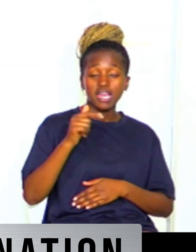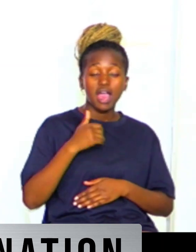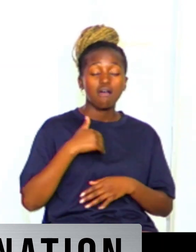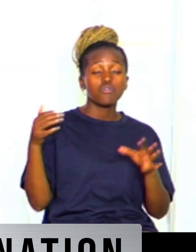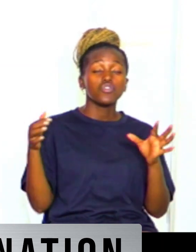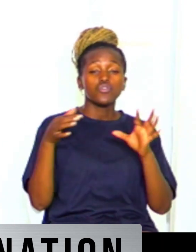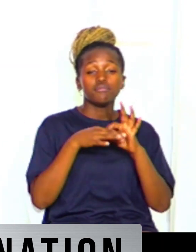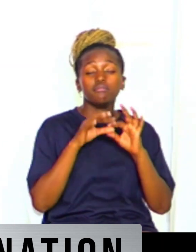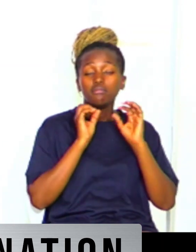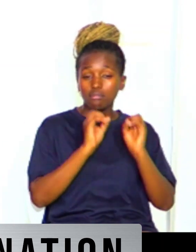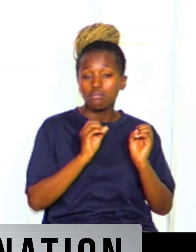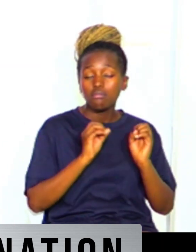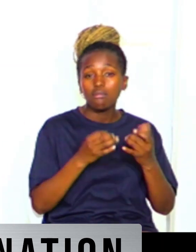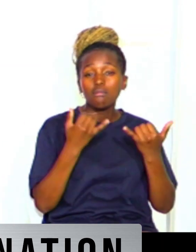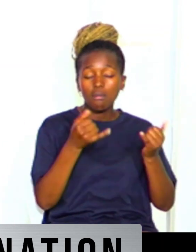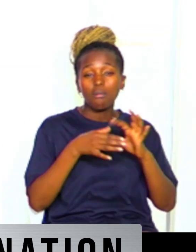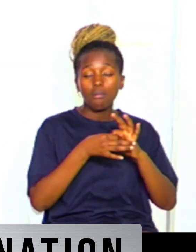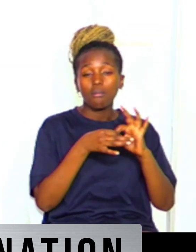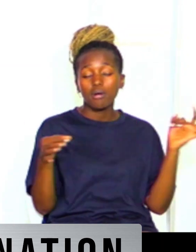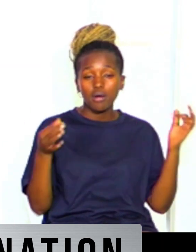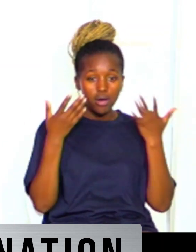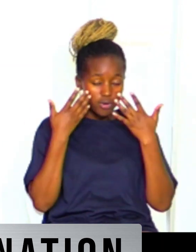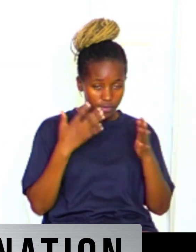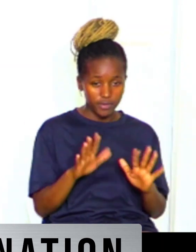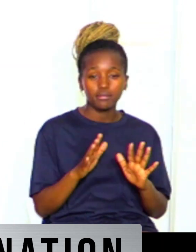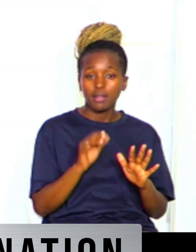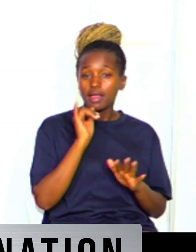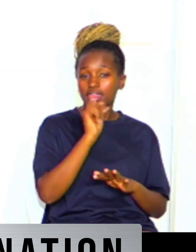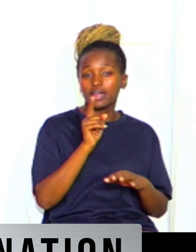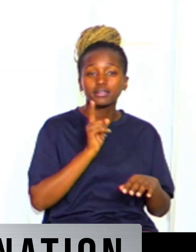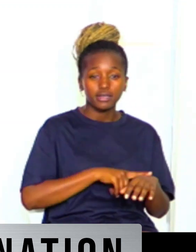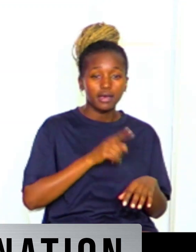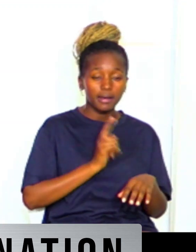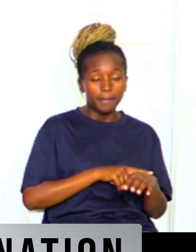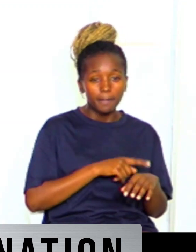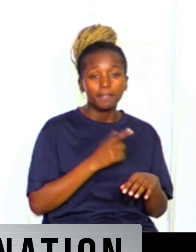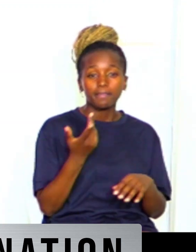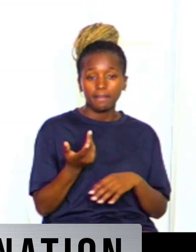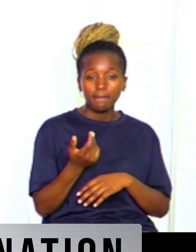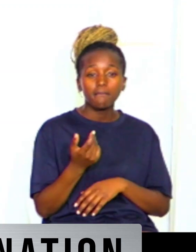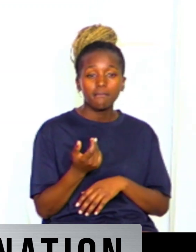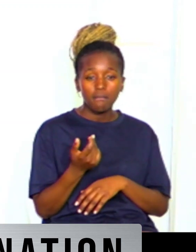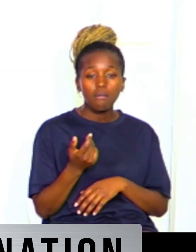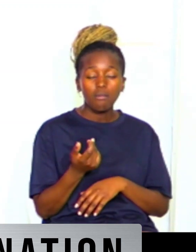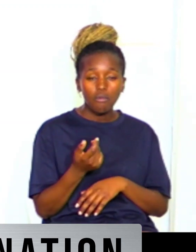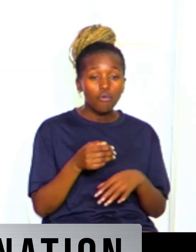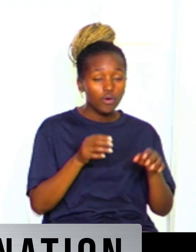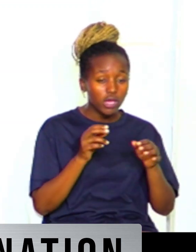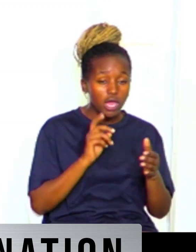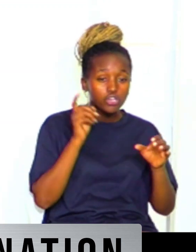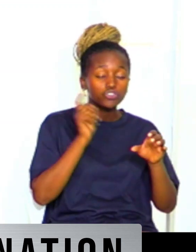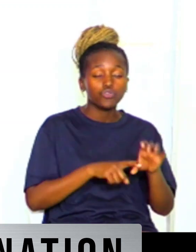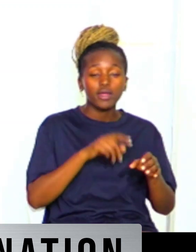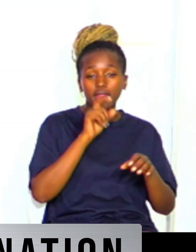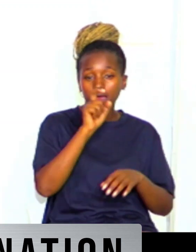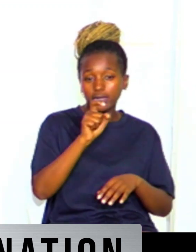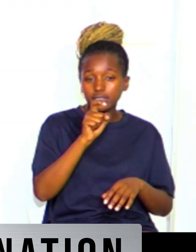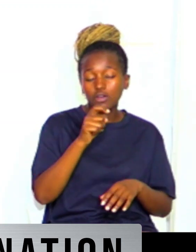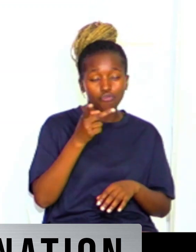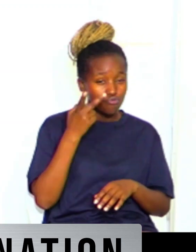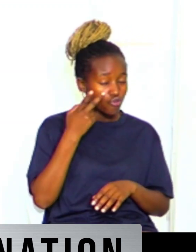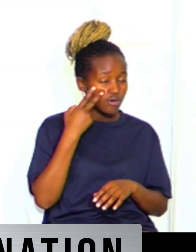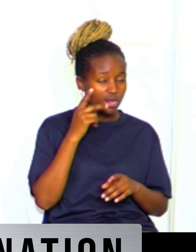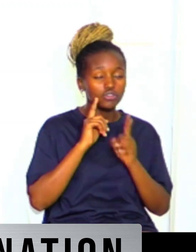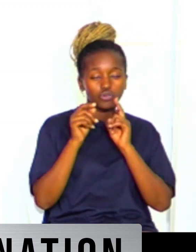unity. They are disunited. That time in the X spaces, kitu ilikuwa na discussiwa is just politics, and it was good